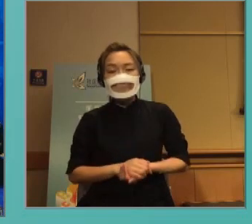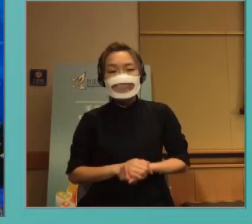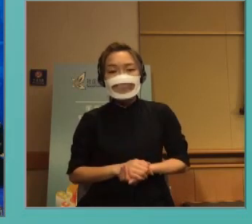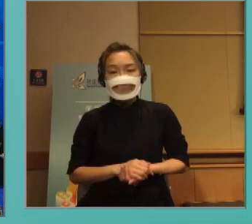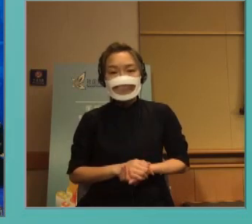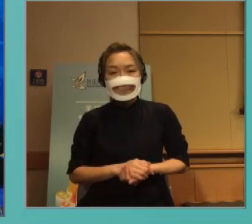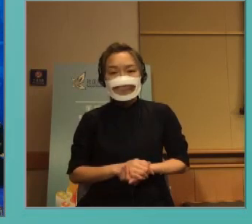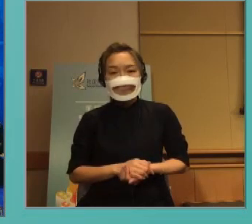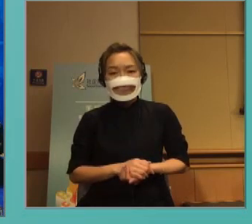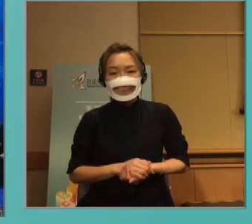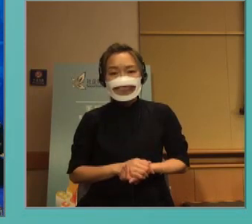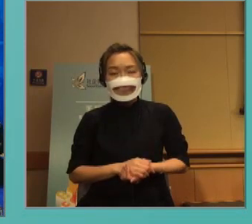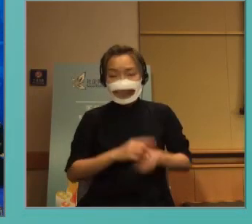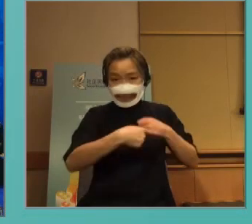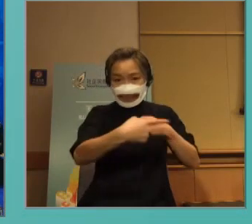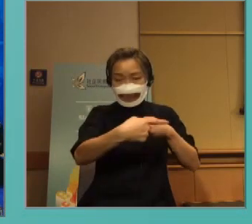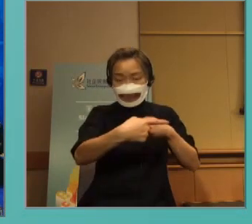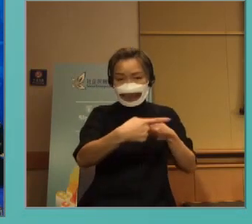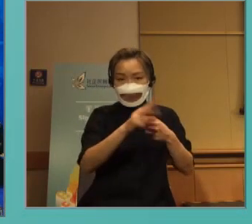about. So Hanjin, how about you?